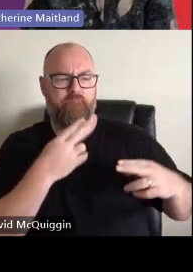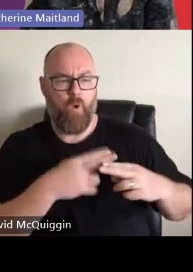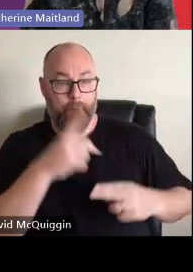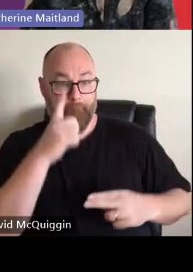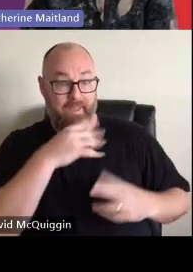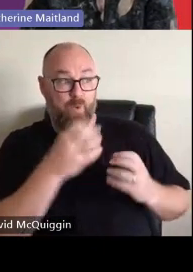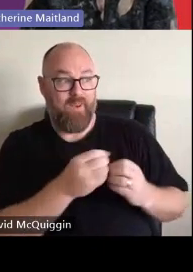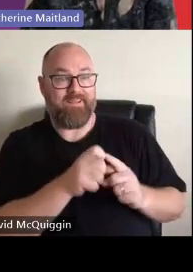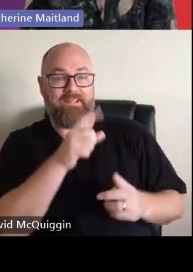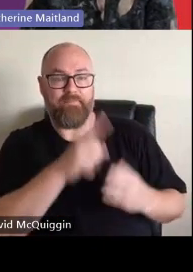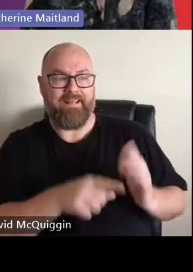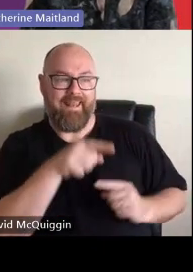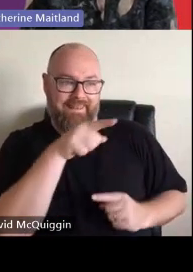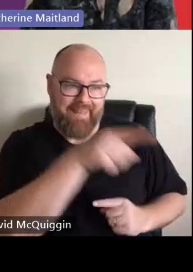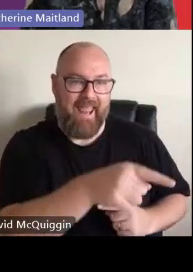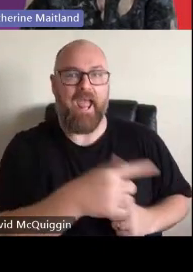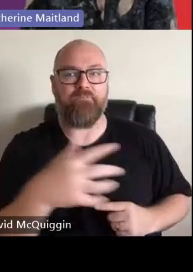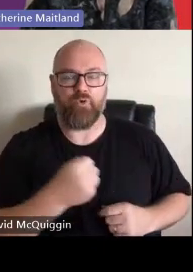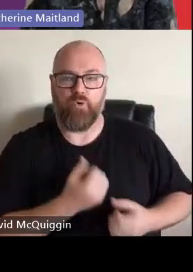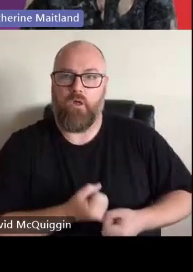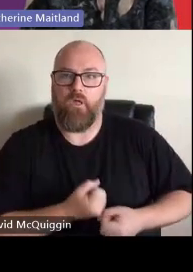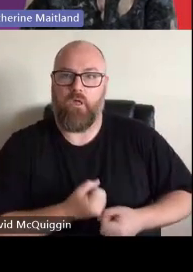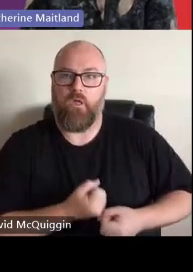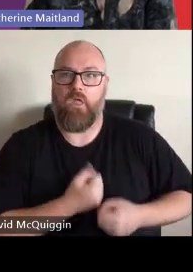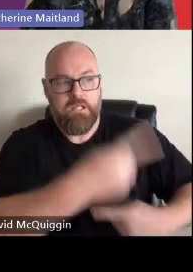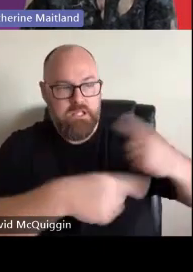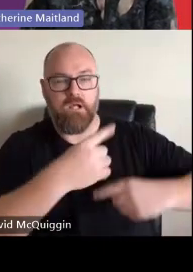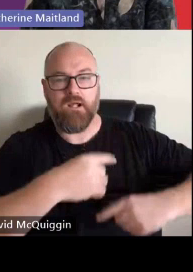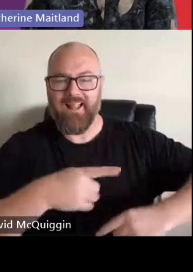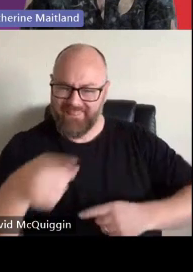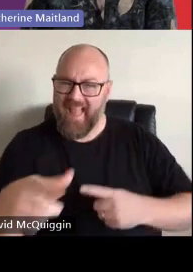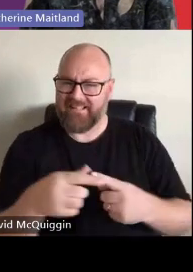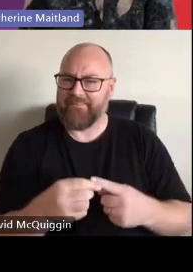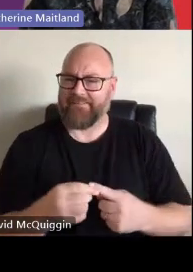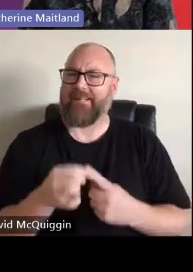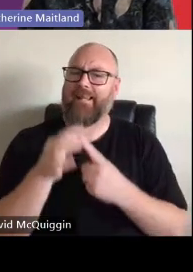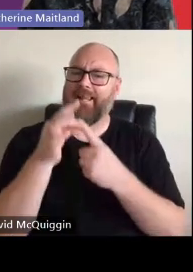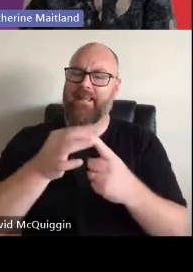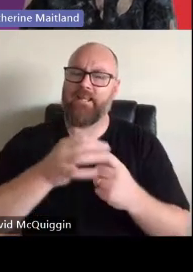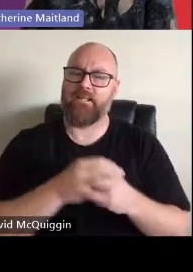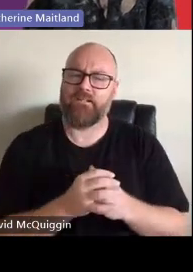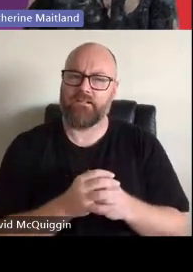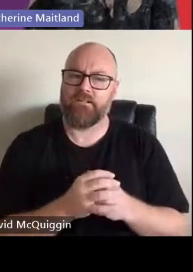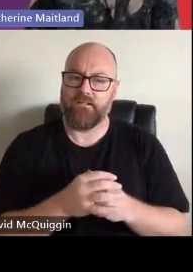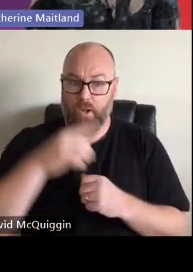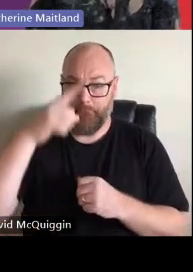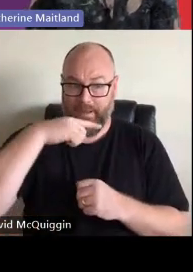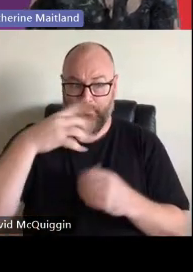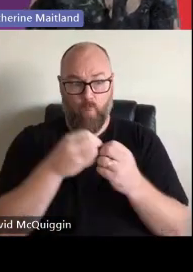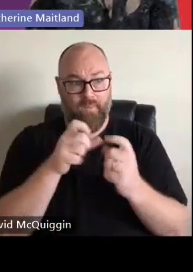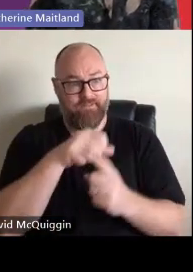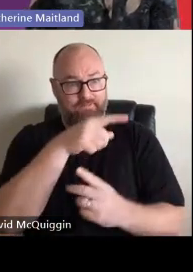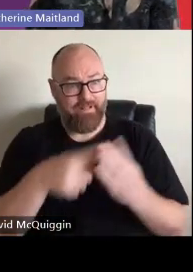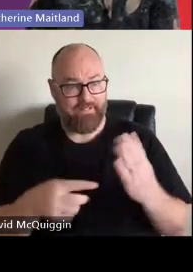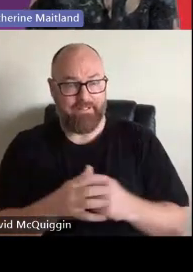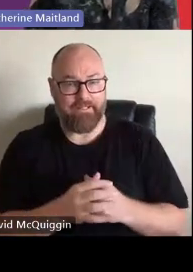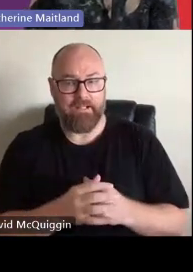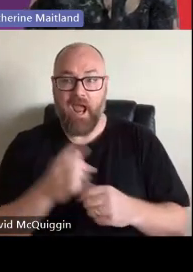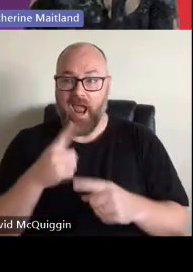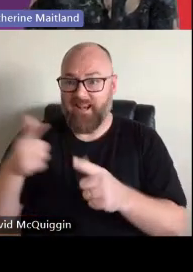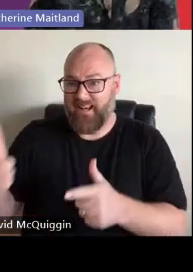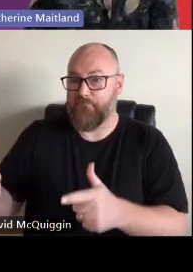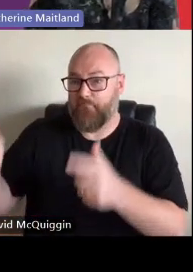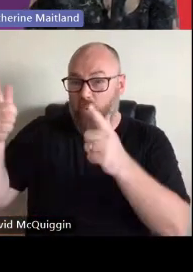their needs is actually a really key point that both people with disability and employers